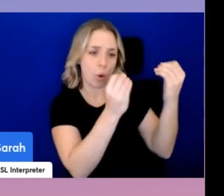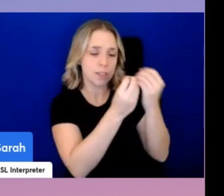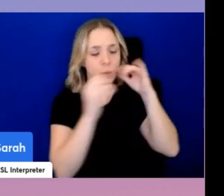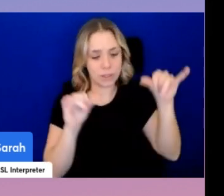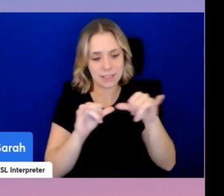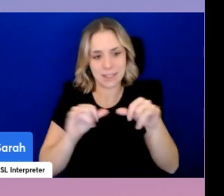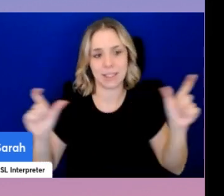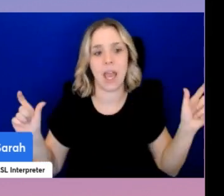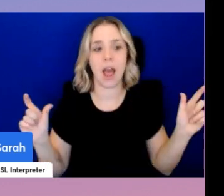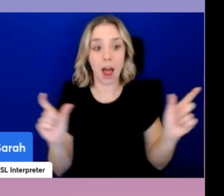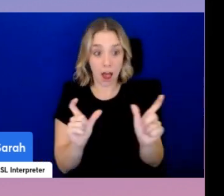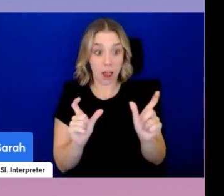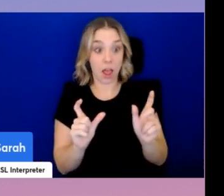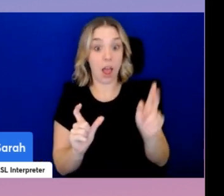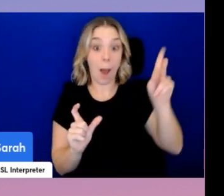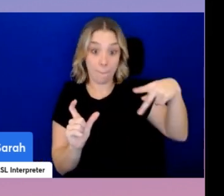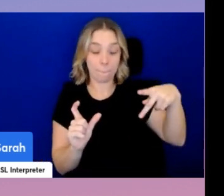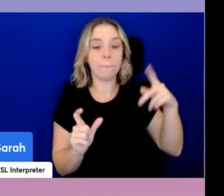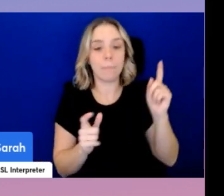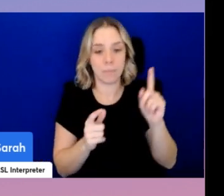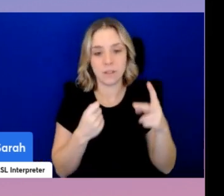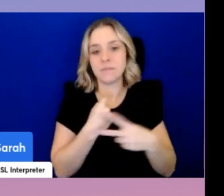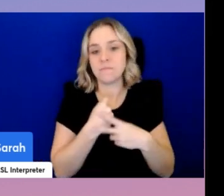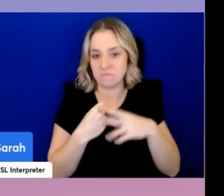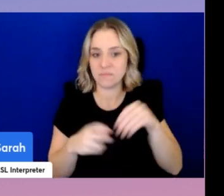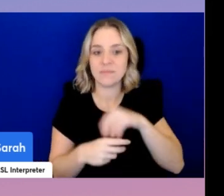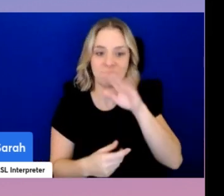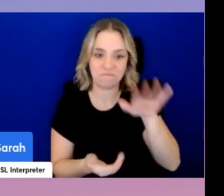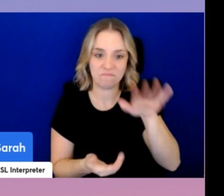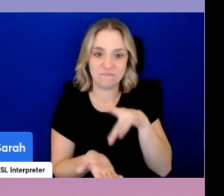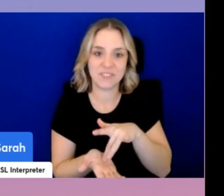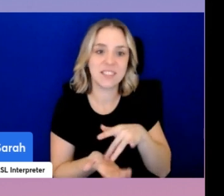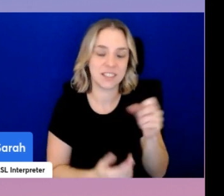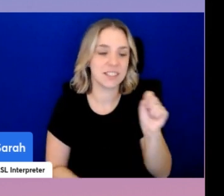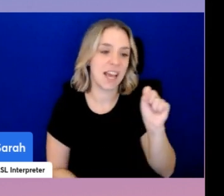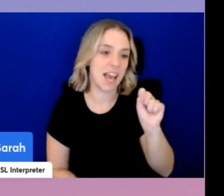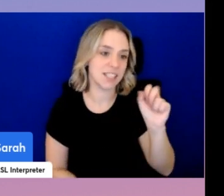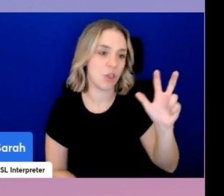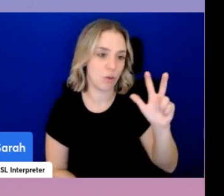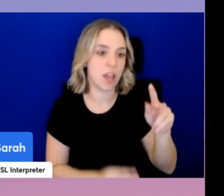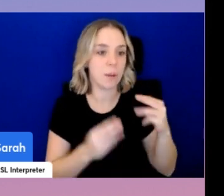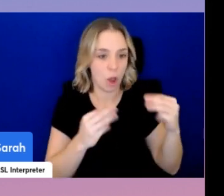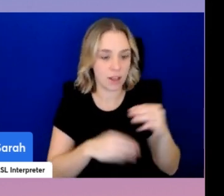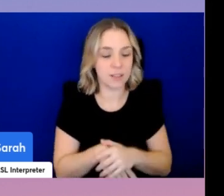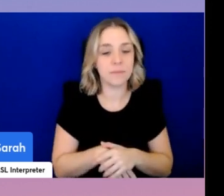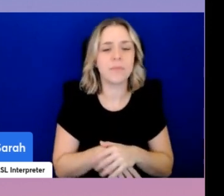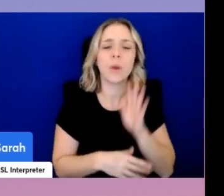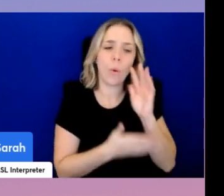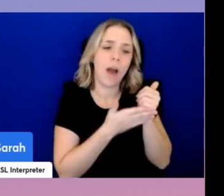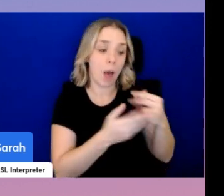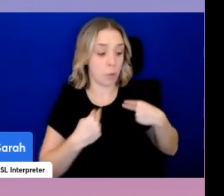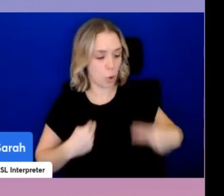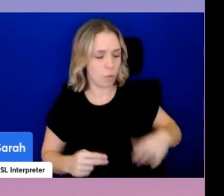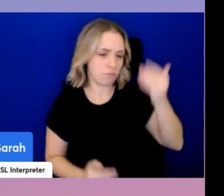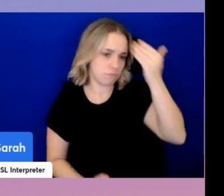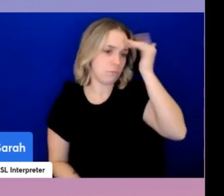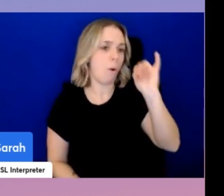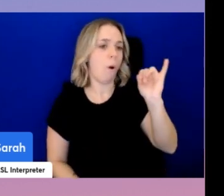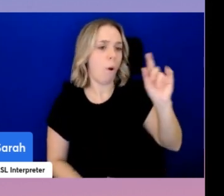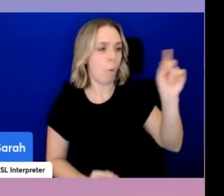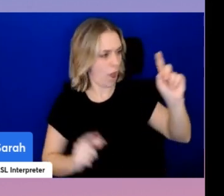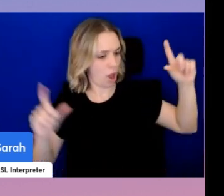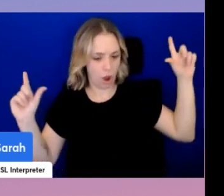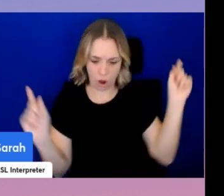them in various subfolders within a single S3 bucket. That helps a human understand where it is and what it does.